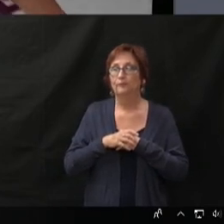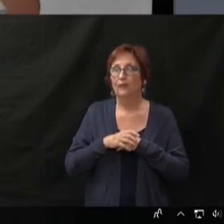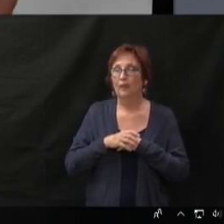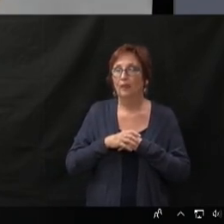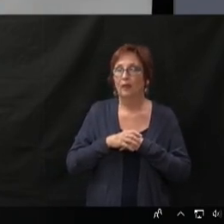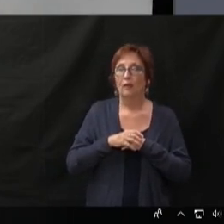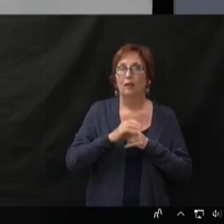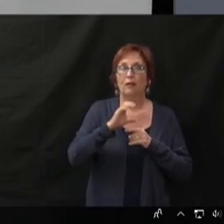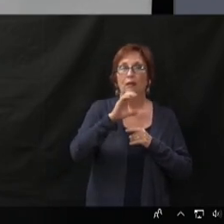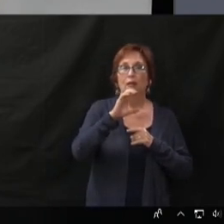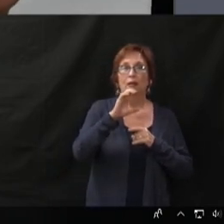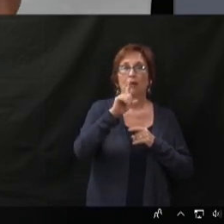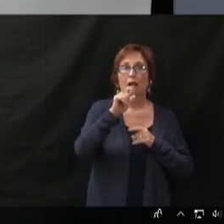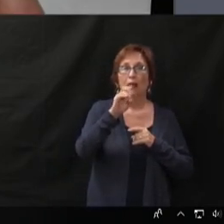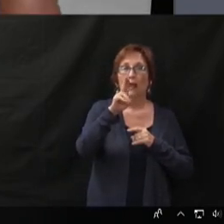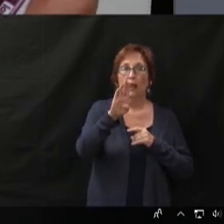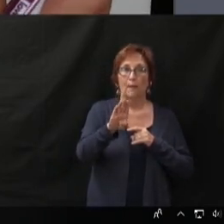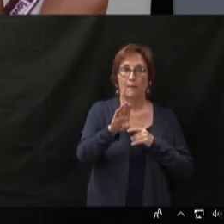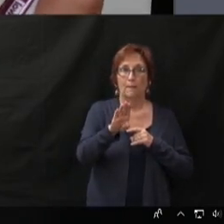club.